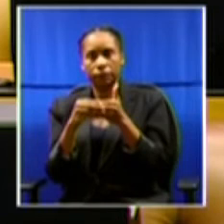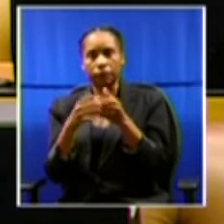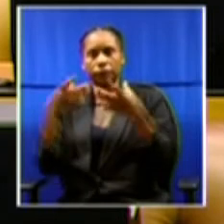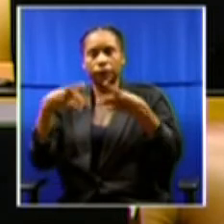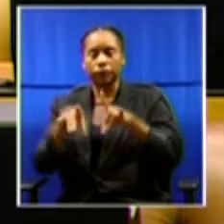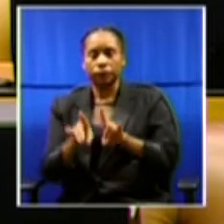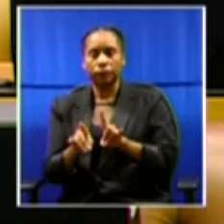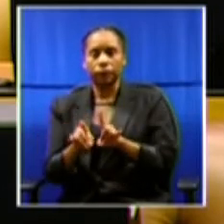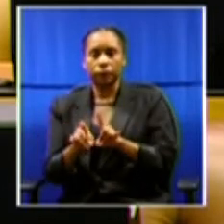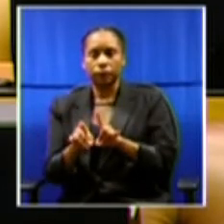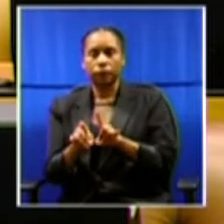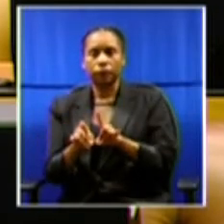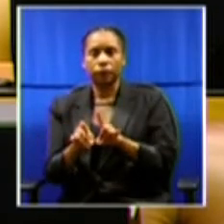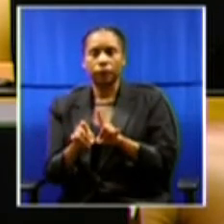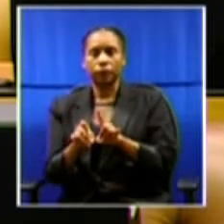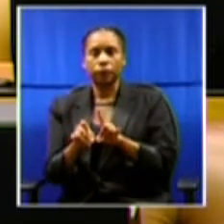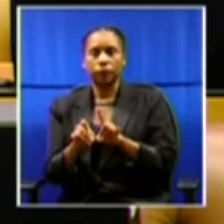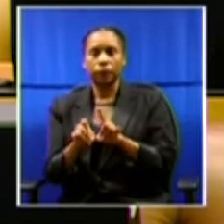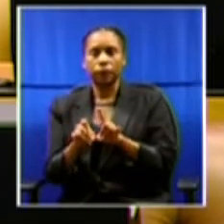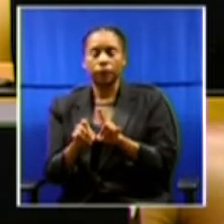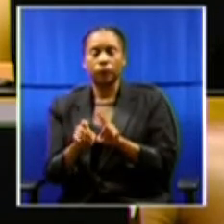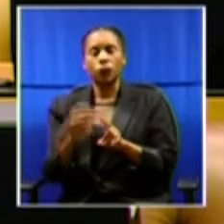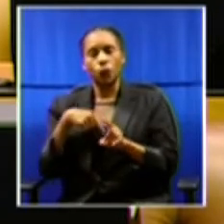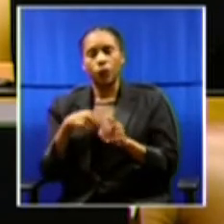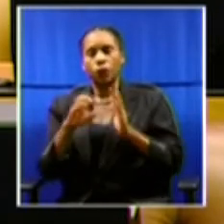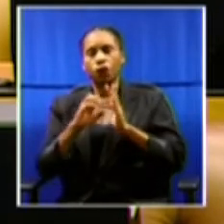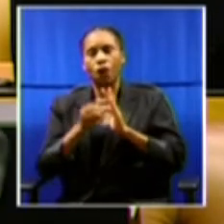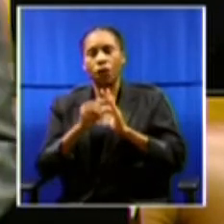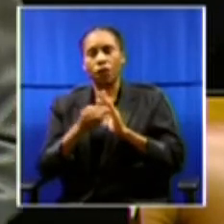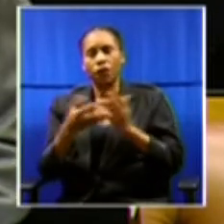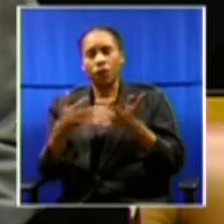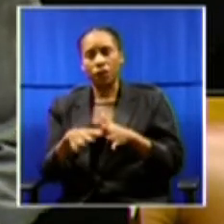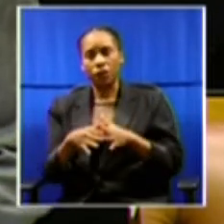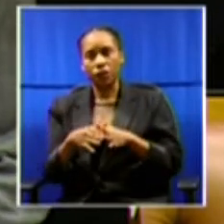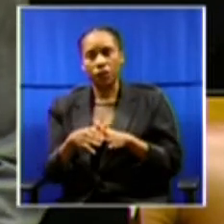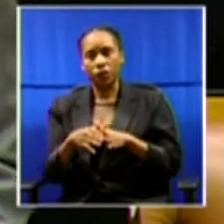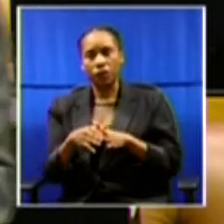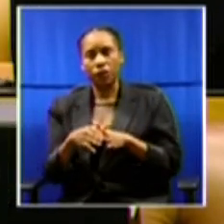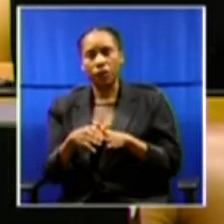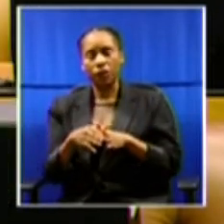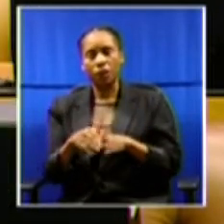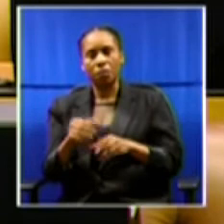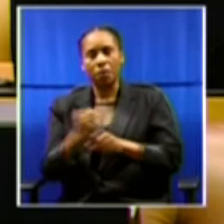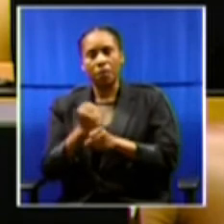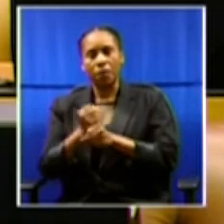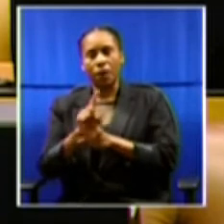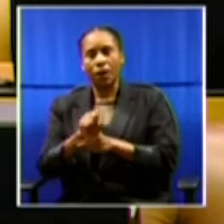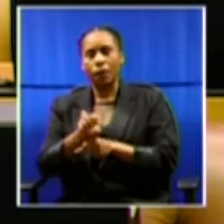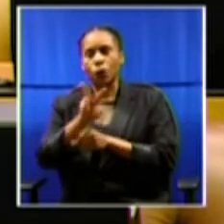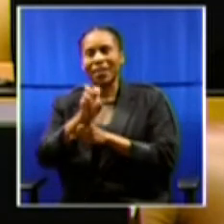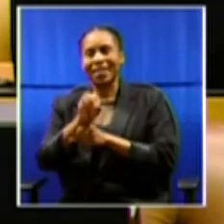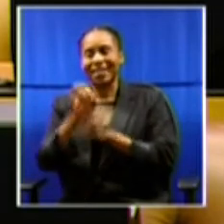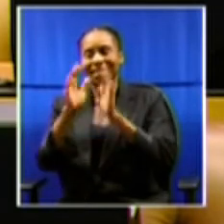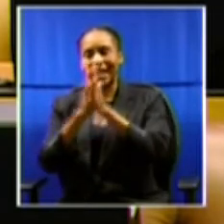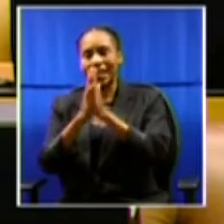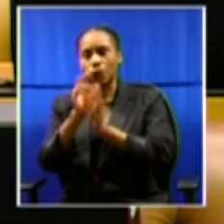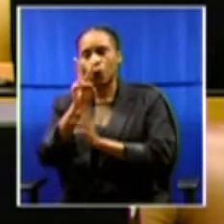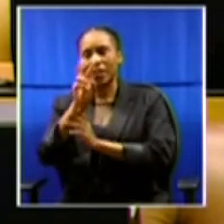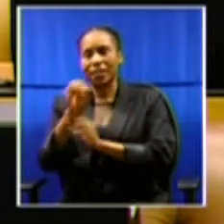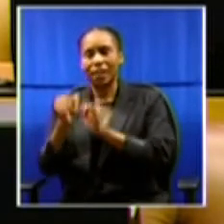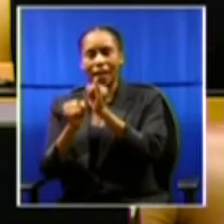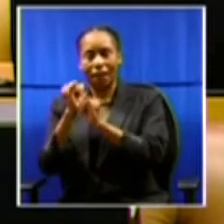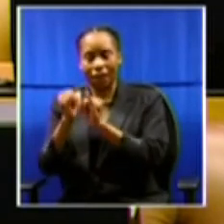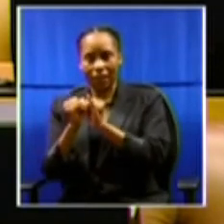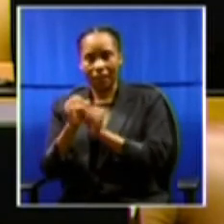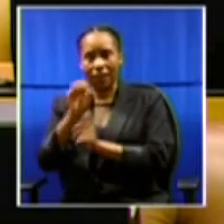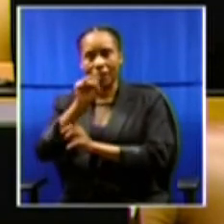Chairperson, we have just tried to walk our way back. In 2010-2011, the South African